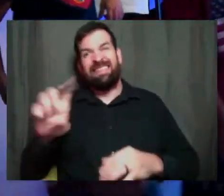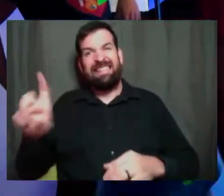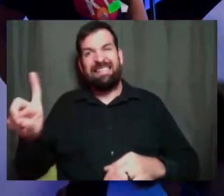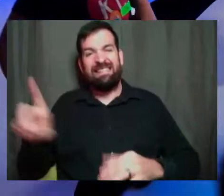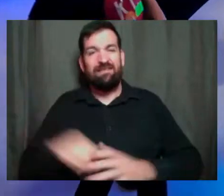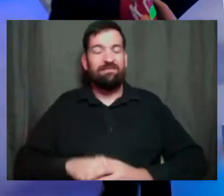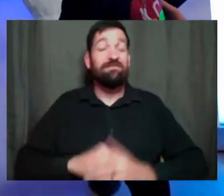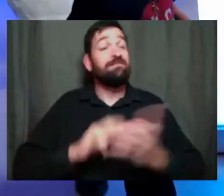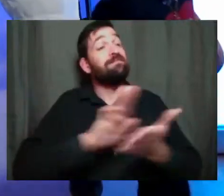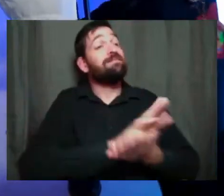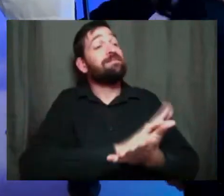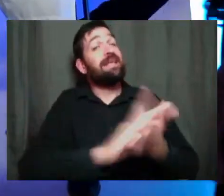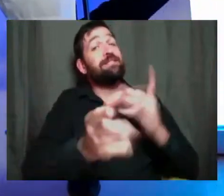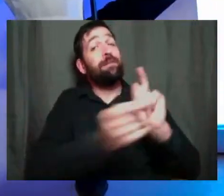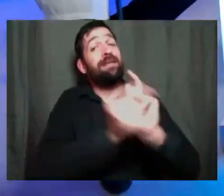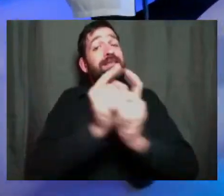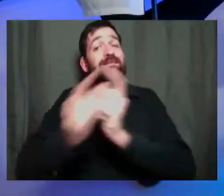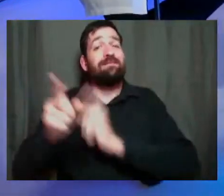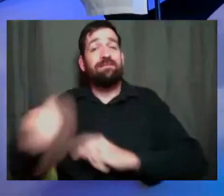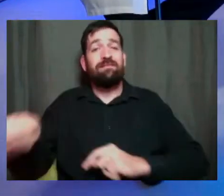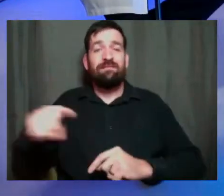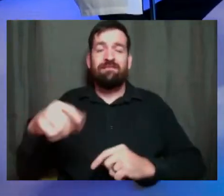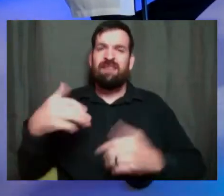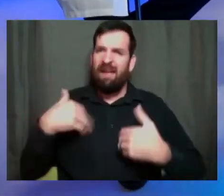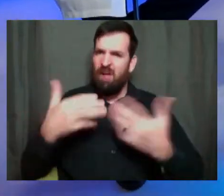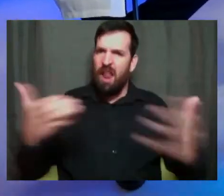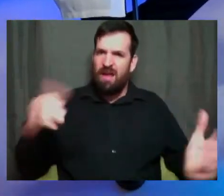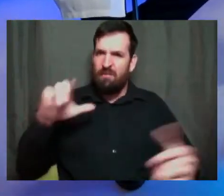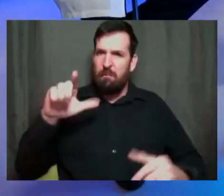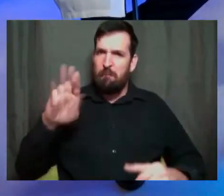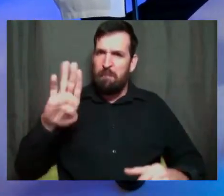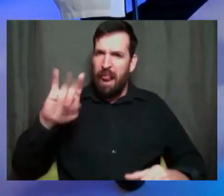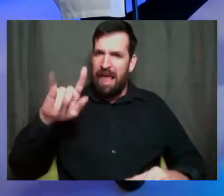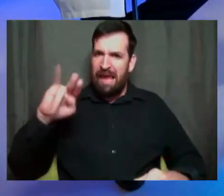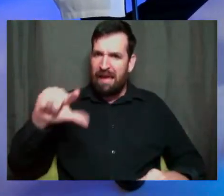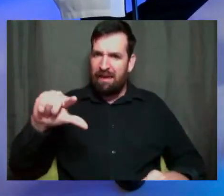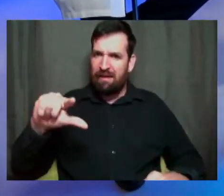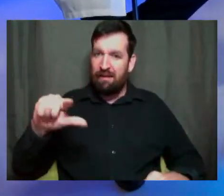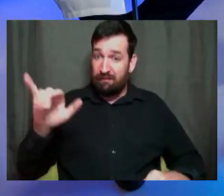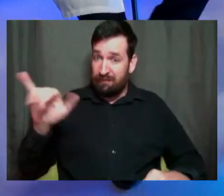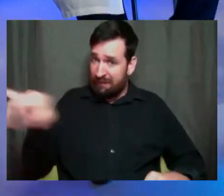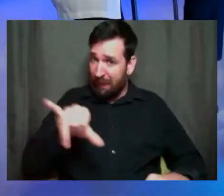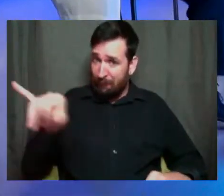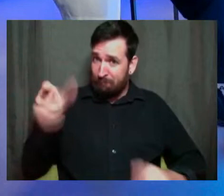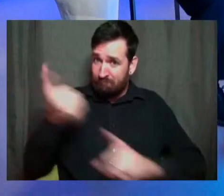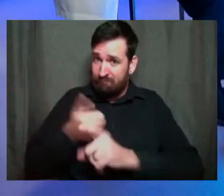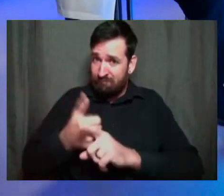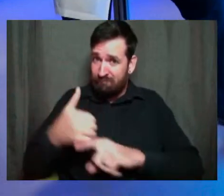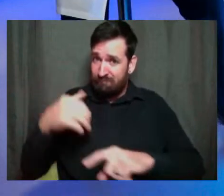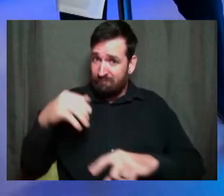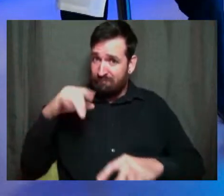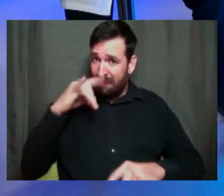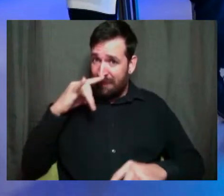you. Hey, she's got a lot of bling. Is that She what does you have were the like? bling. Bye, Is that poodle. when you were a kid? Bye, baby. Go. Oh, yeah,